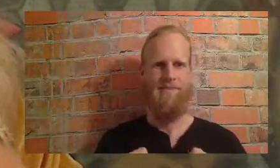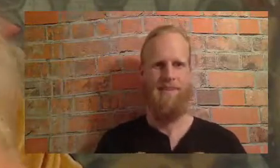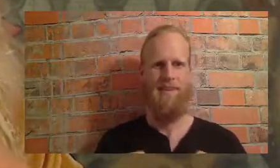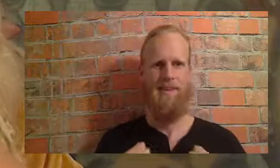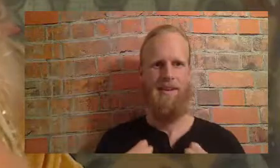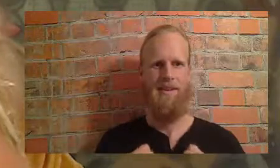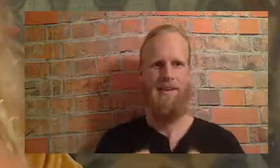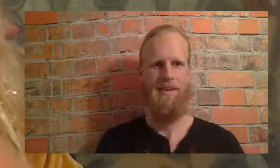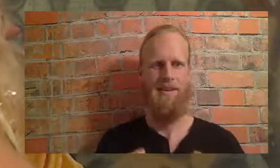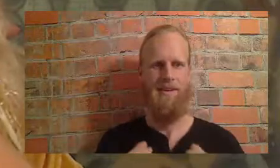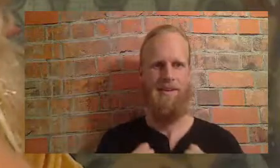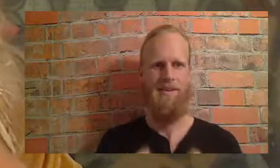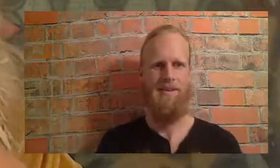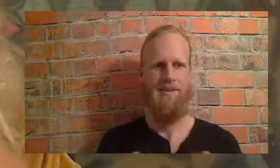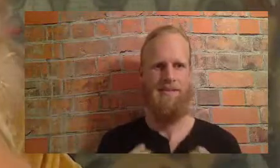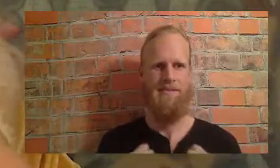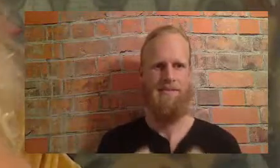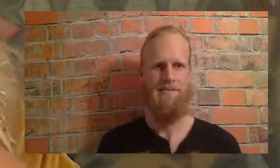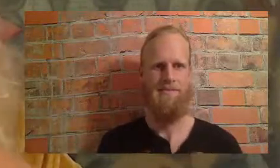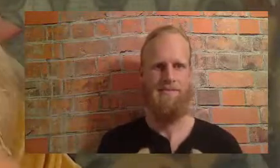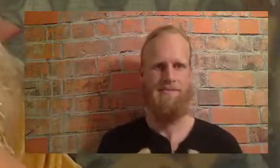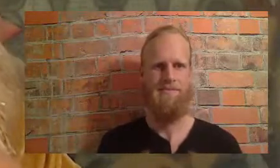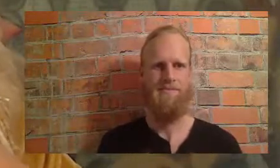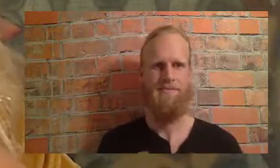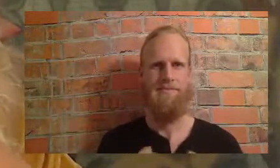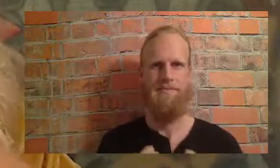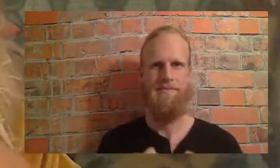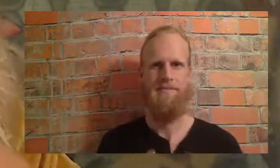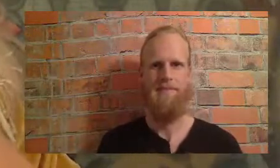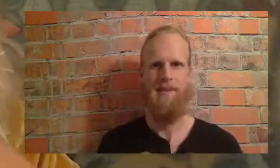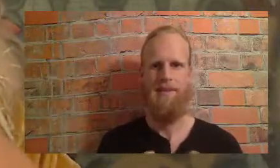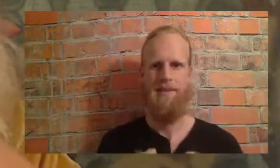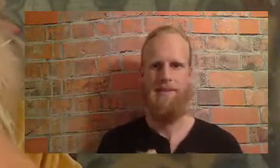And when I say this issue, you say what your issue is.